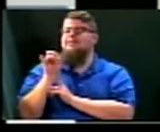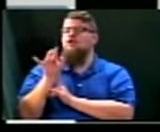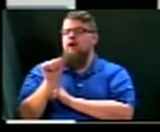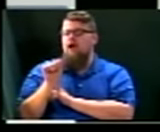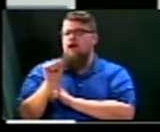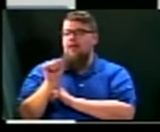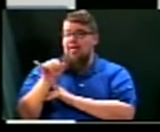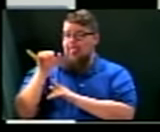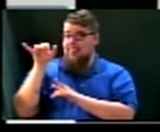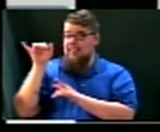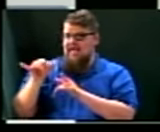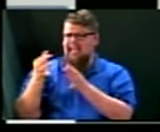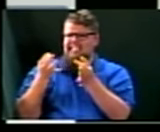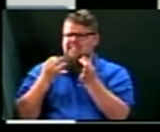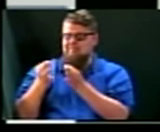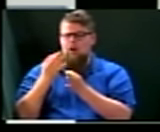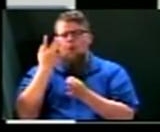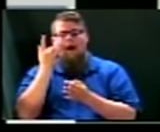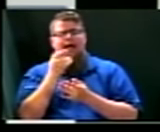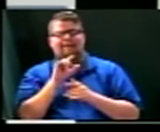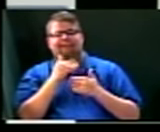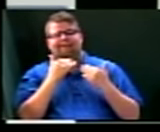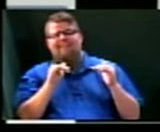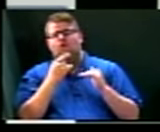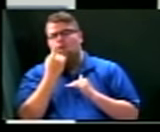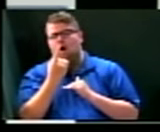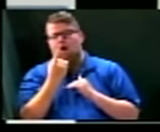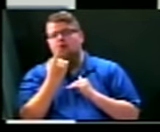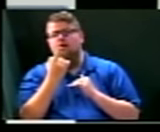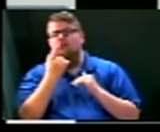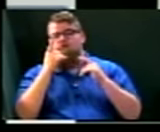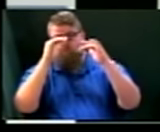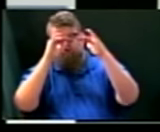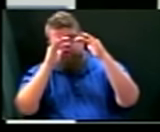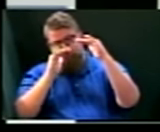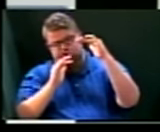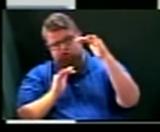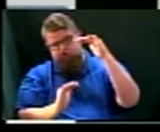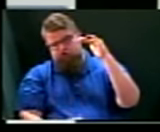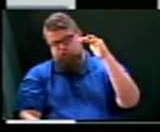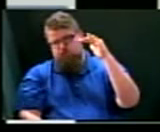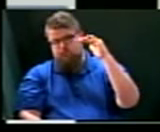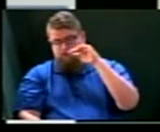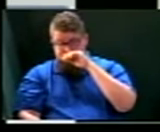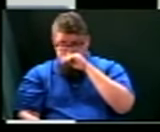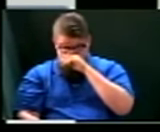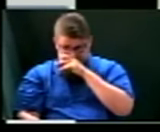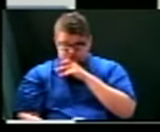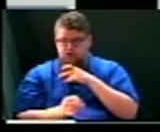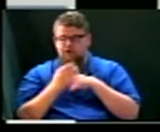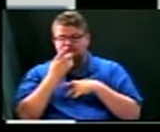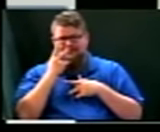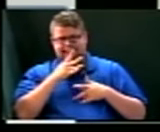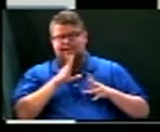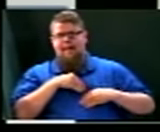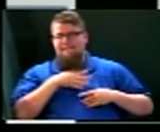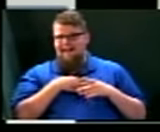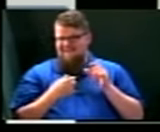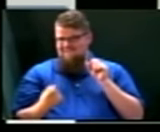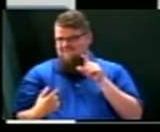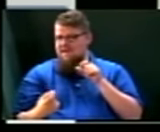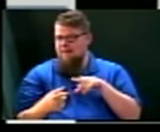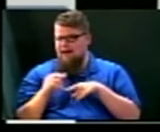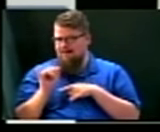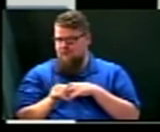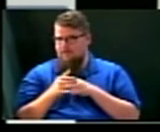states why it's a level one, and if Debbie goes down further, you get my feedback. My feedback on